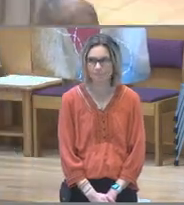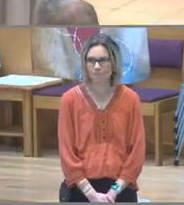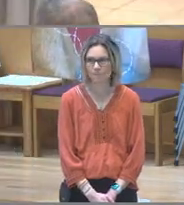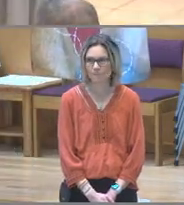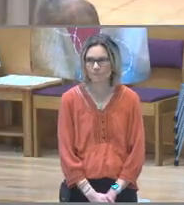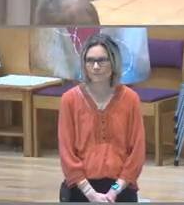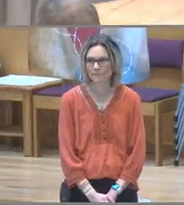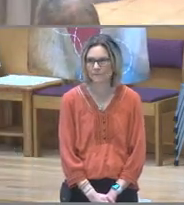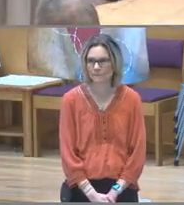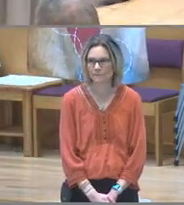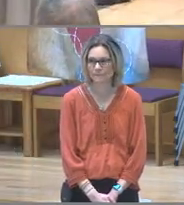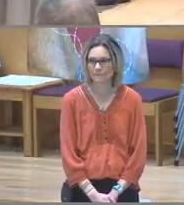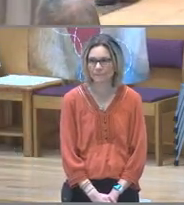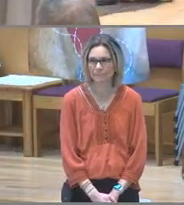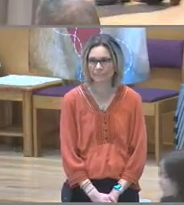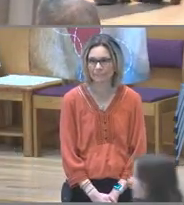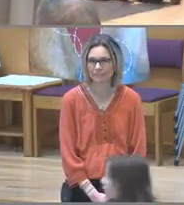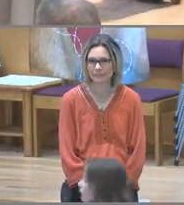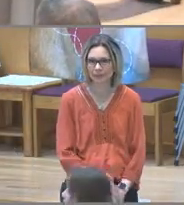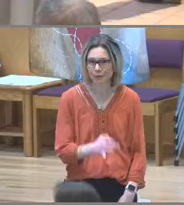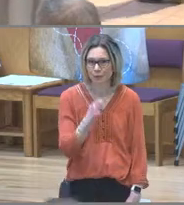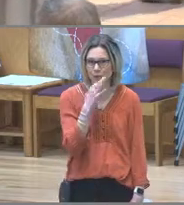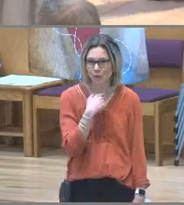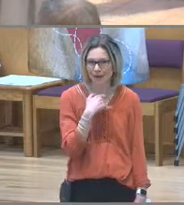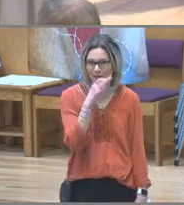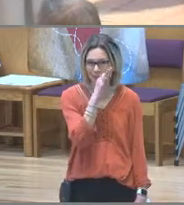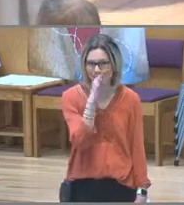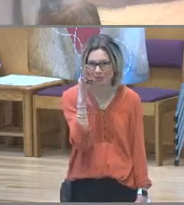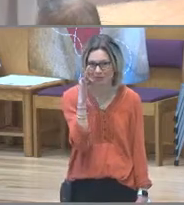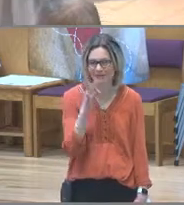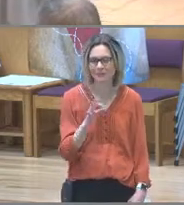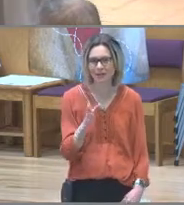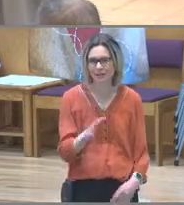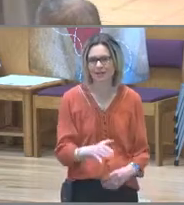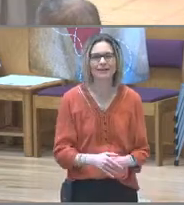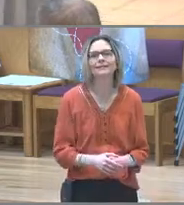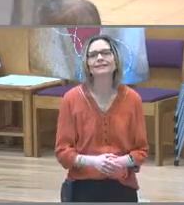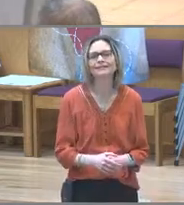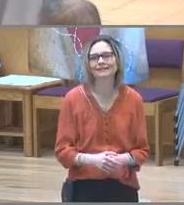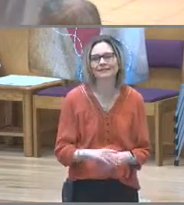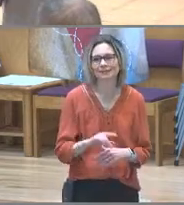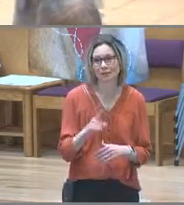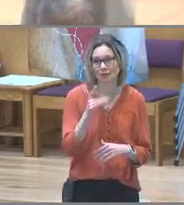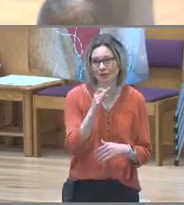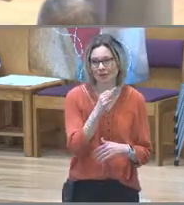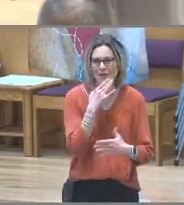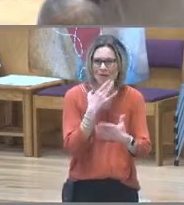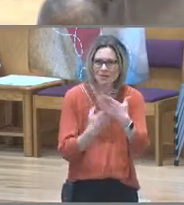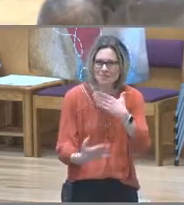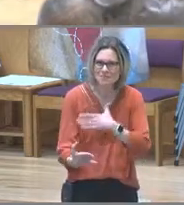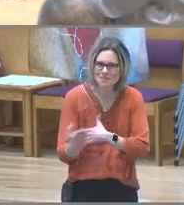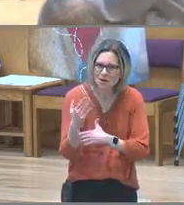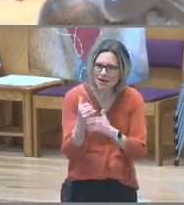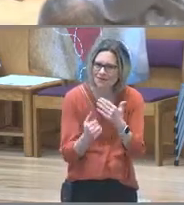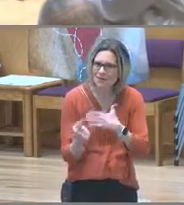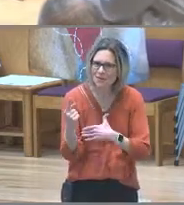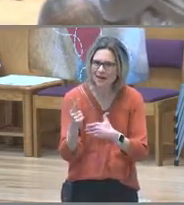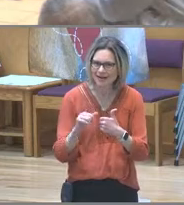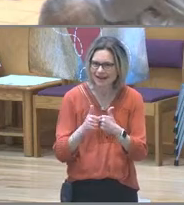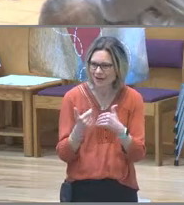I can start having communion. Yes, you will have communion soon. That's right. We are going to do first communion soon. Good morning, everyone. How are you